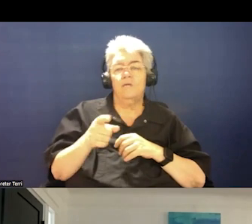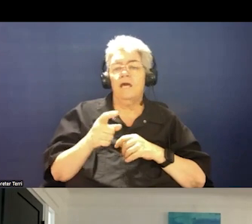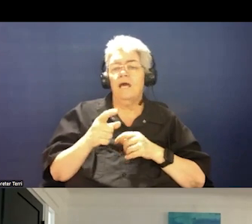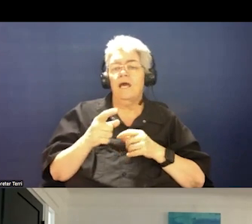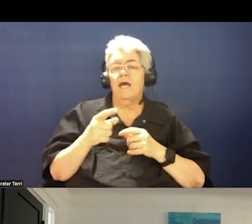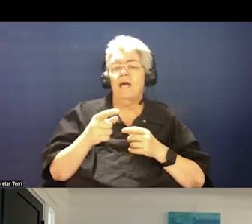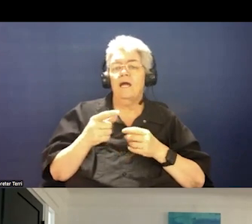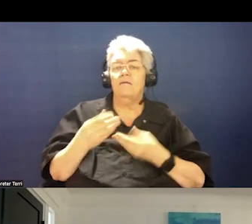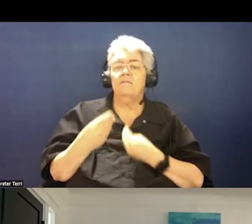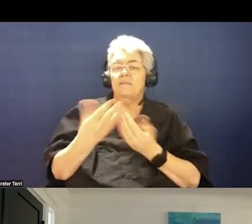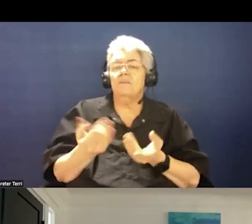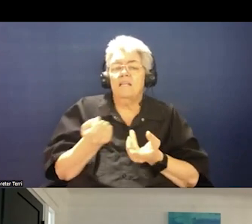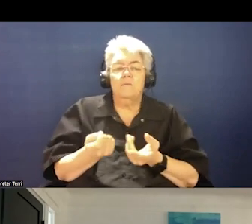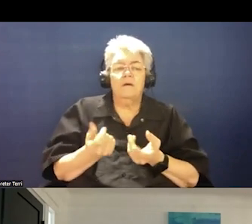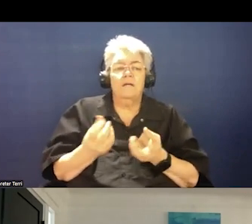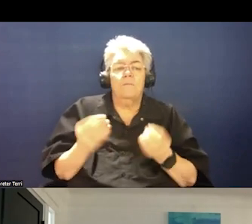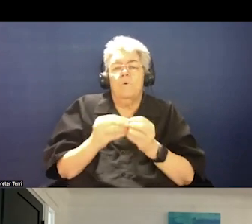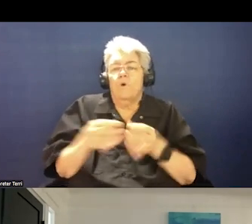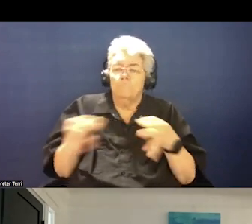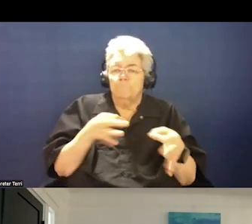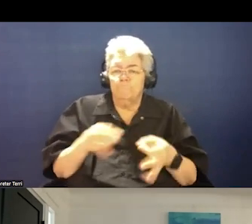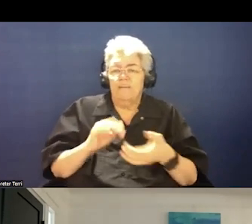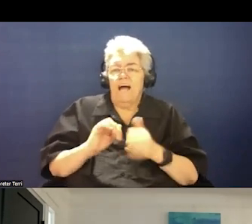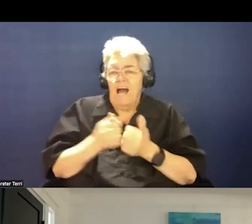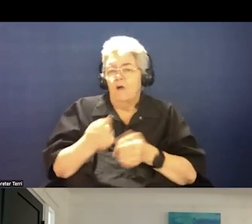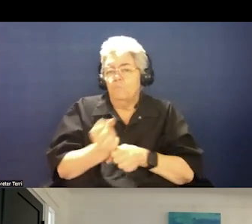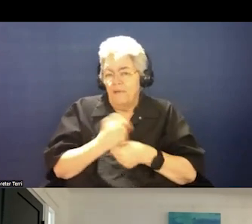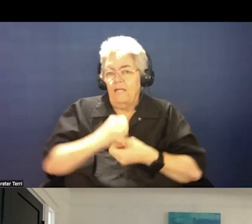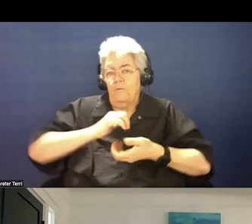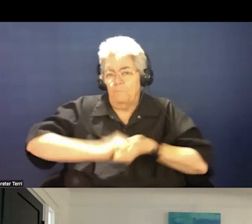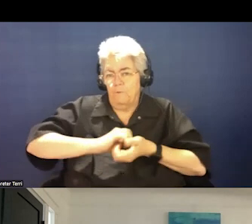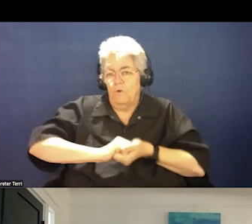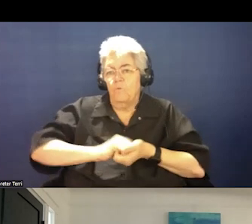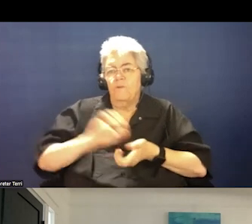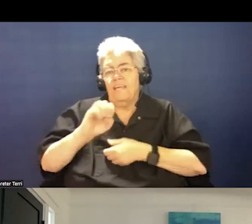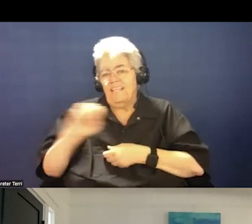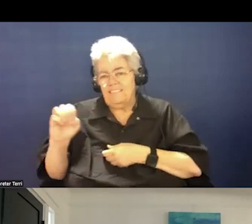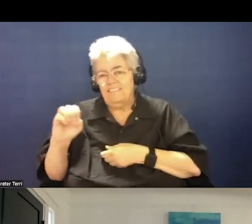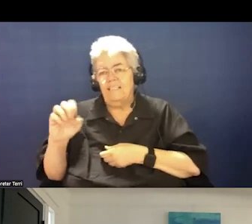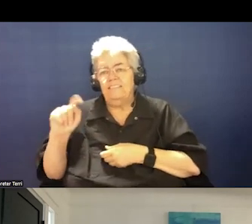little step back in terms of how you built that partnership with East Tennessee Children's Hospital.